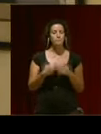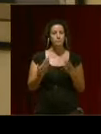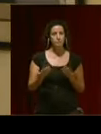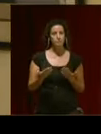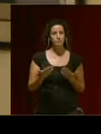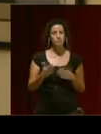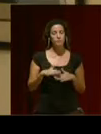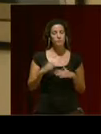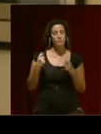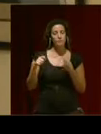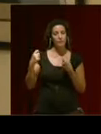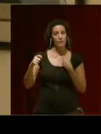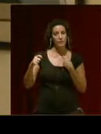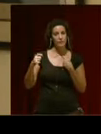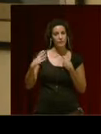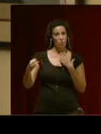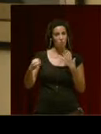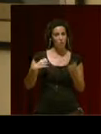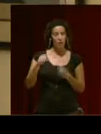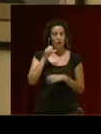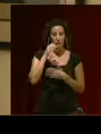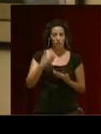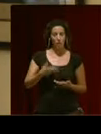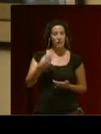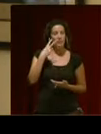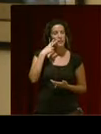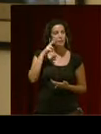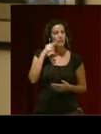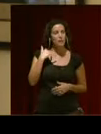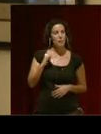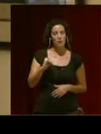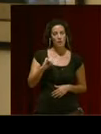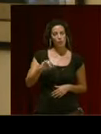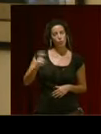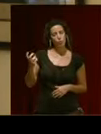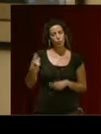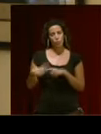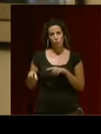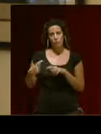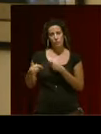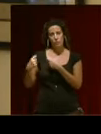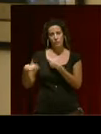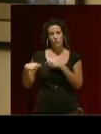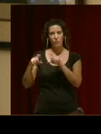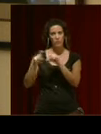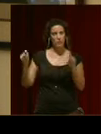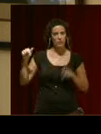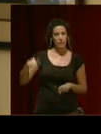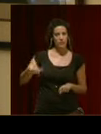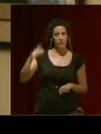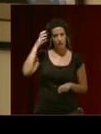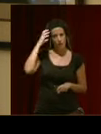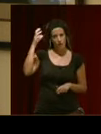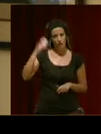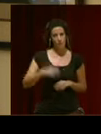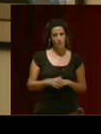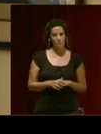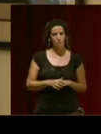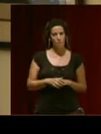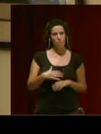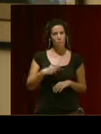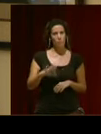long to answer your question. Now, in terms of marketing the services, I must mention the experience that